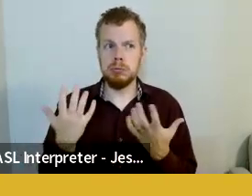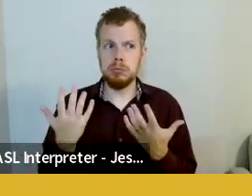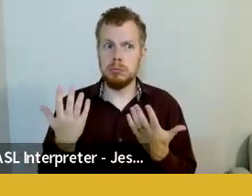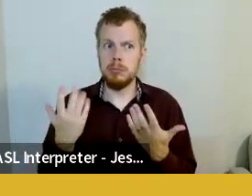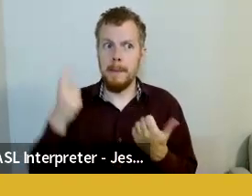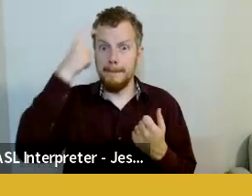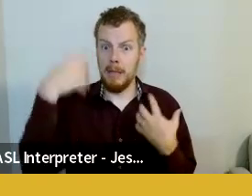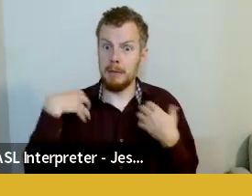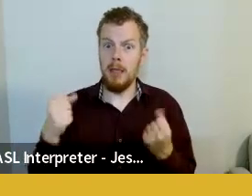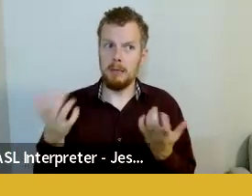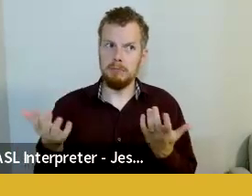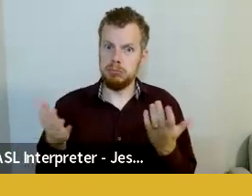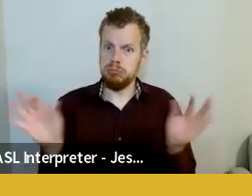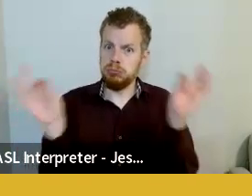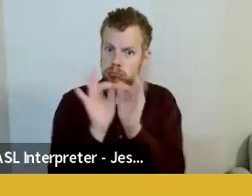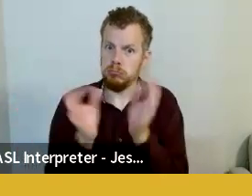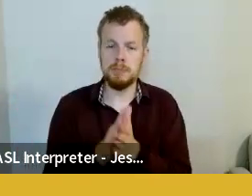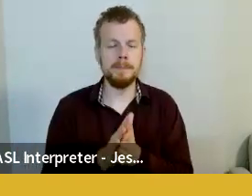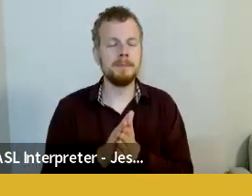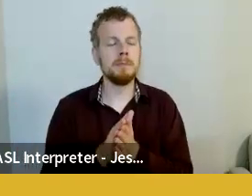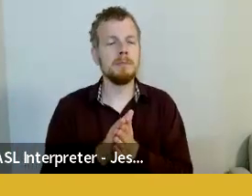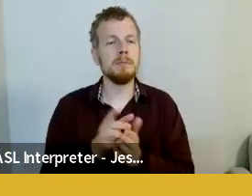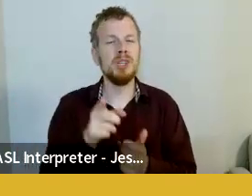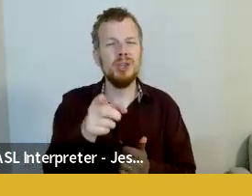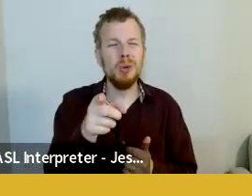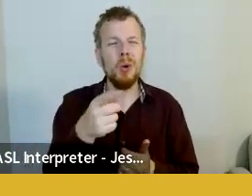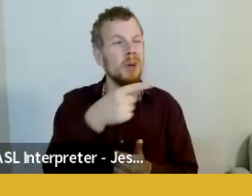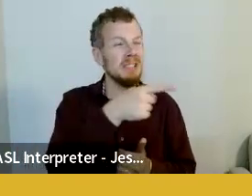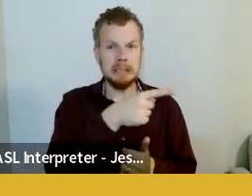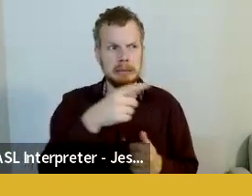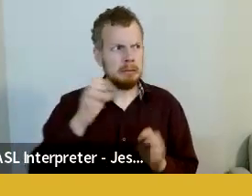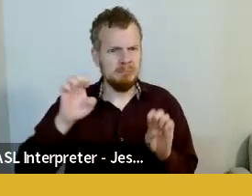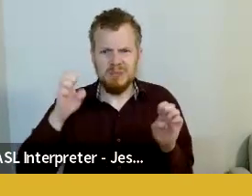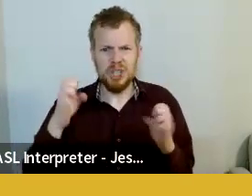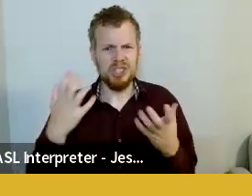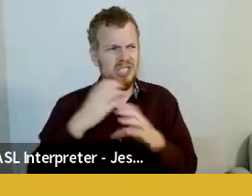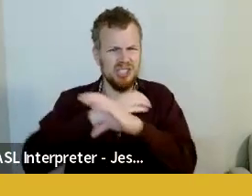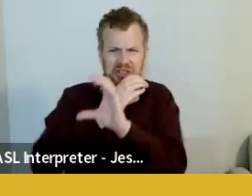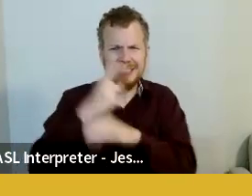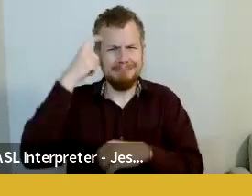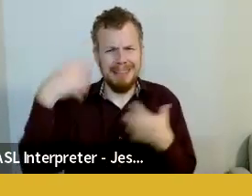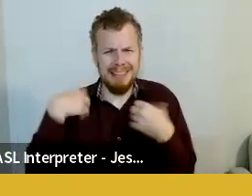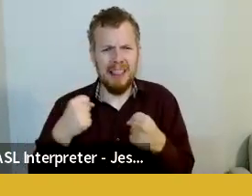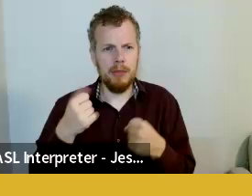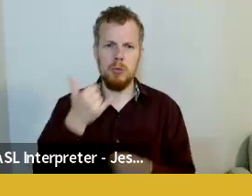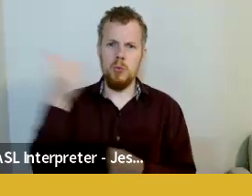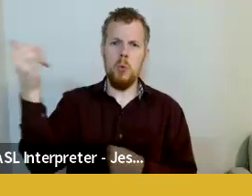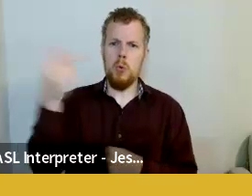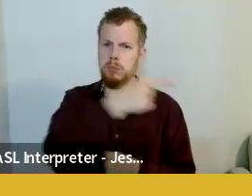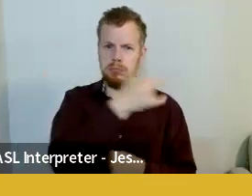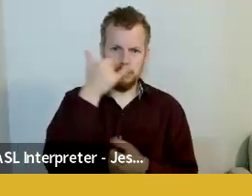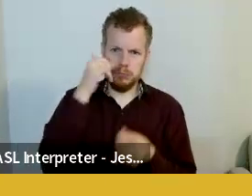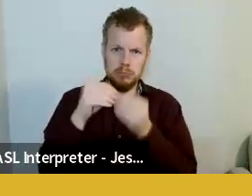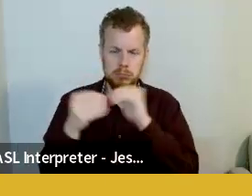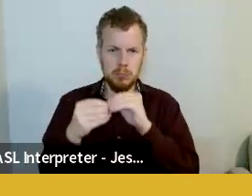is also very important to us. If you or someone you know is experiencing a mental health crisis, please please call the number above. There